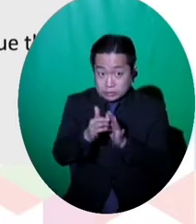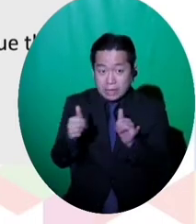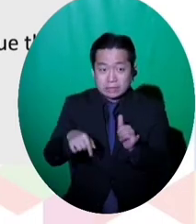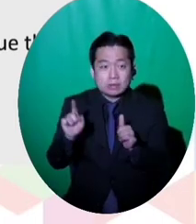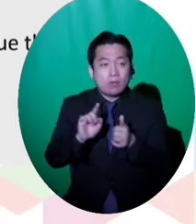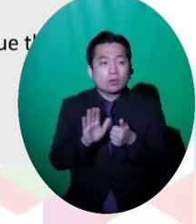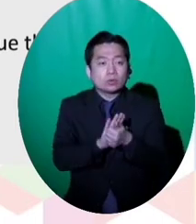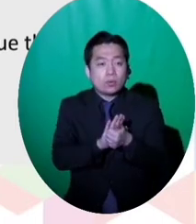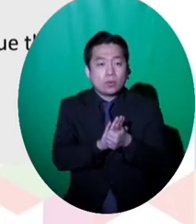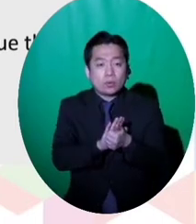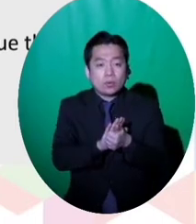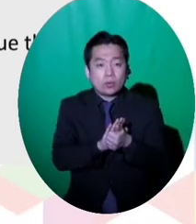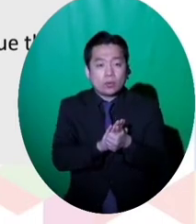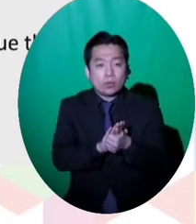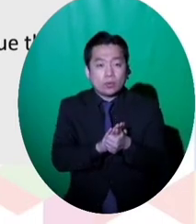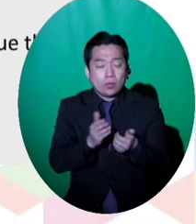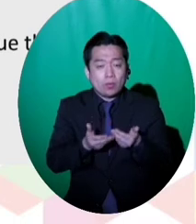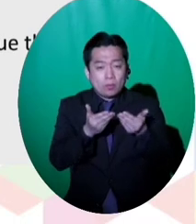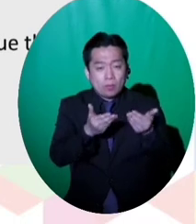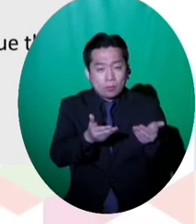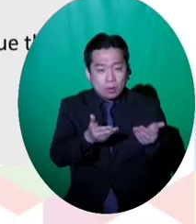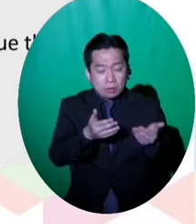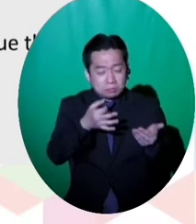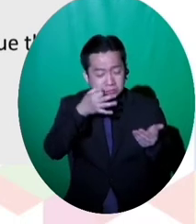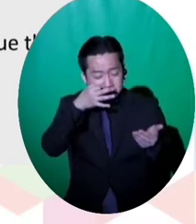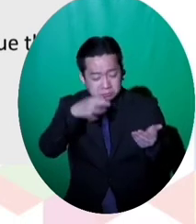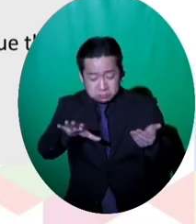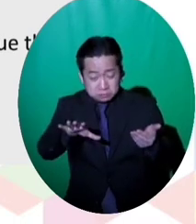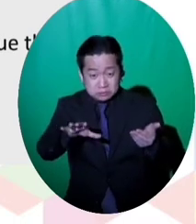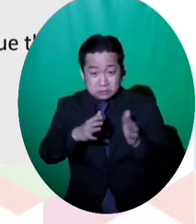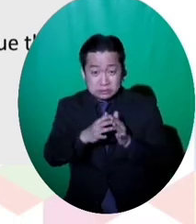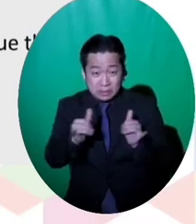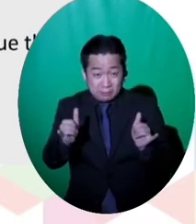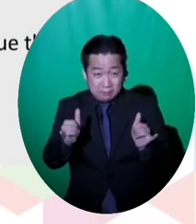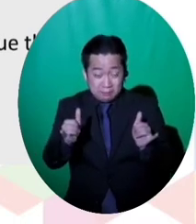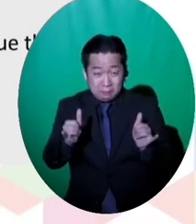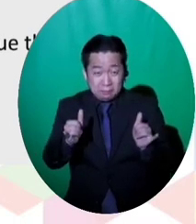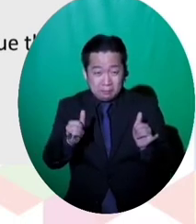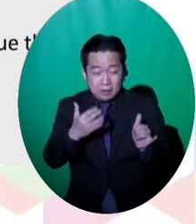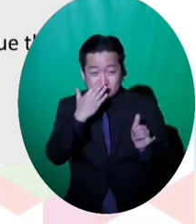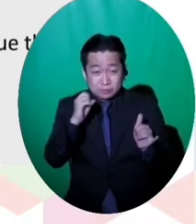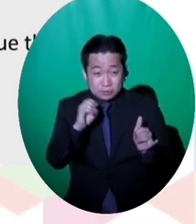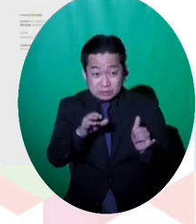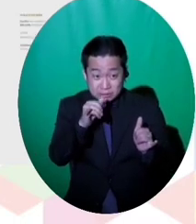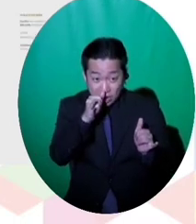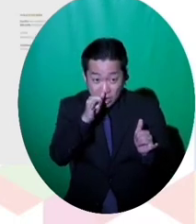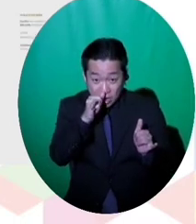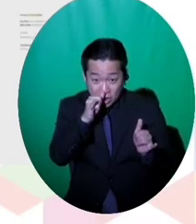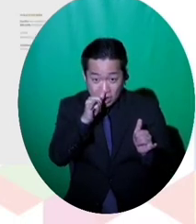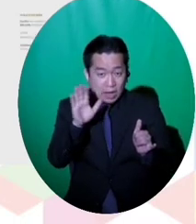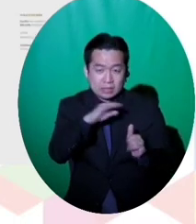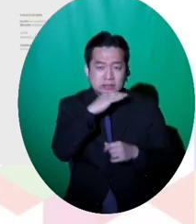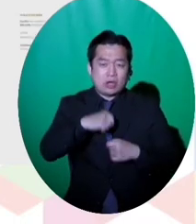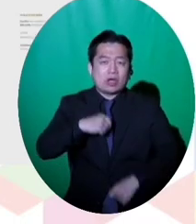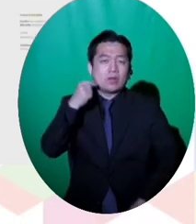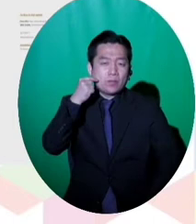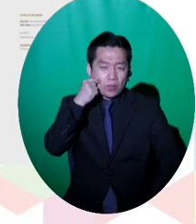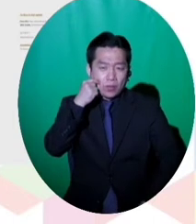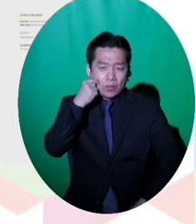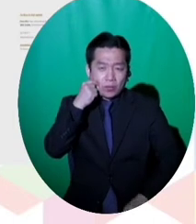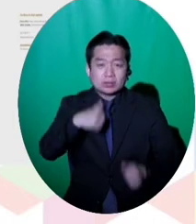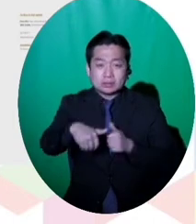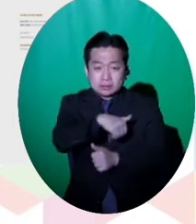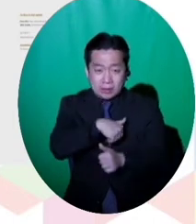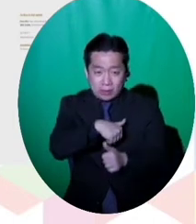it. And the end result is that we end up with a really unjust situation. Let me begin with an